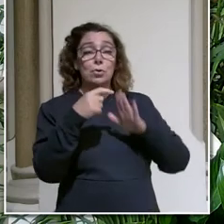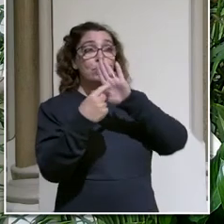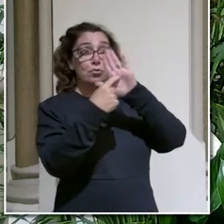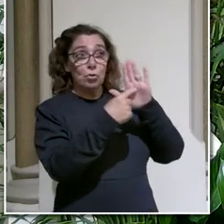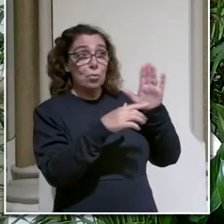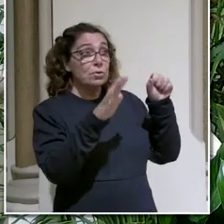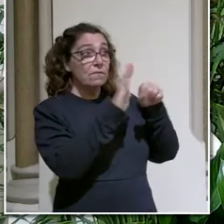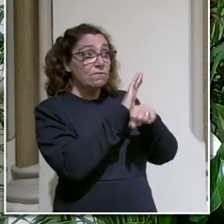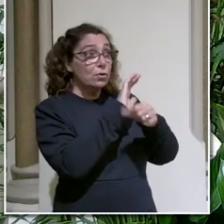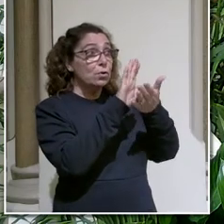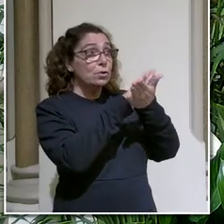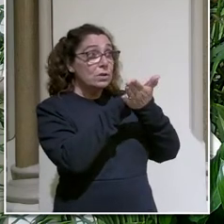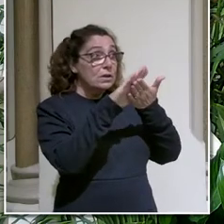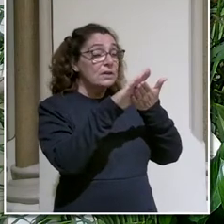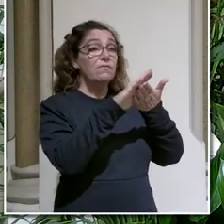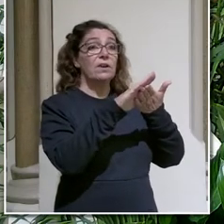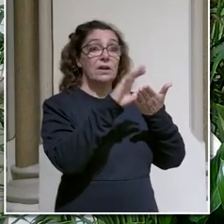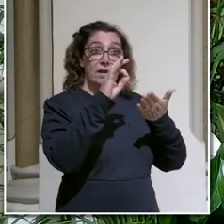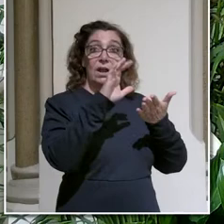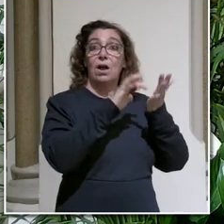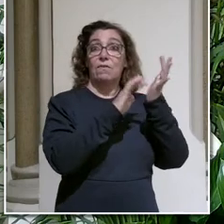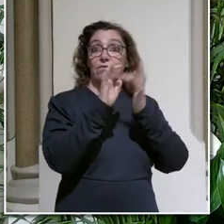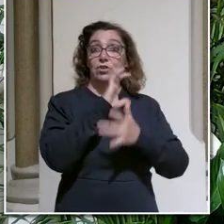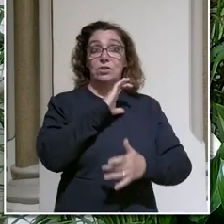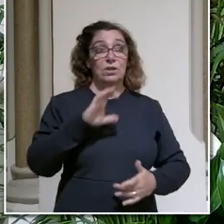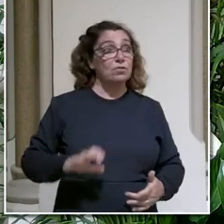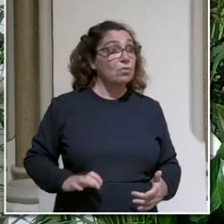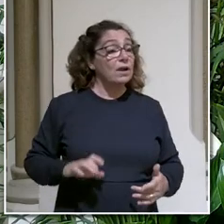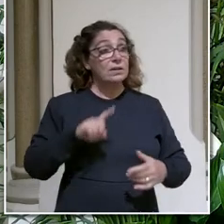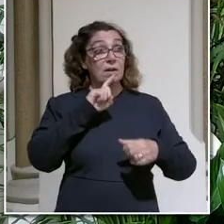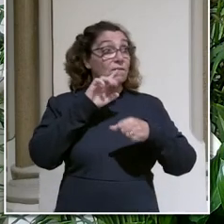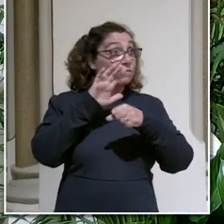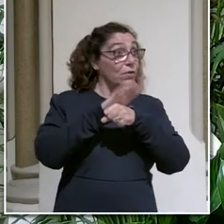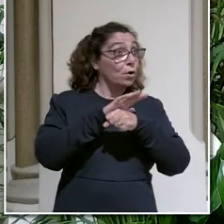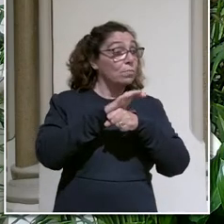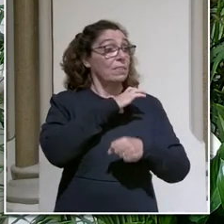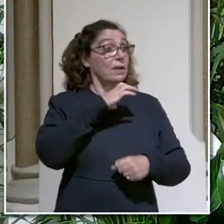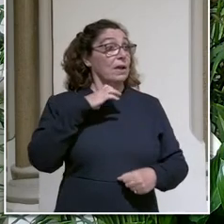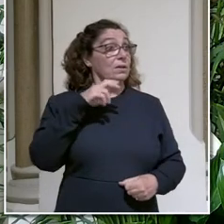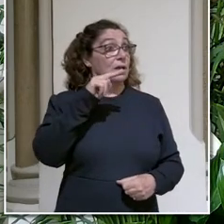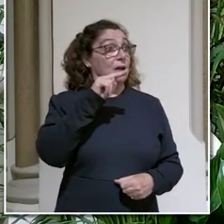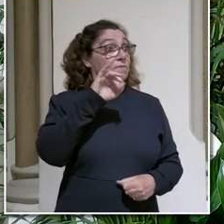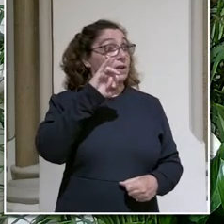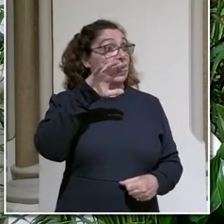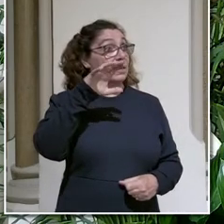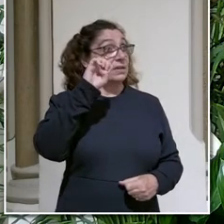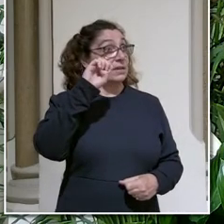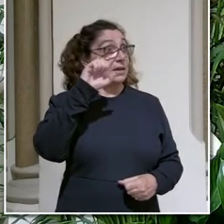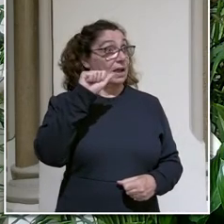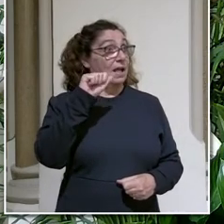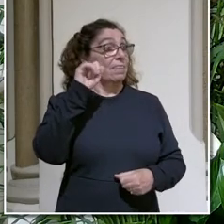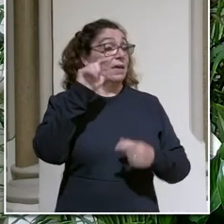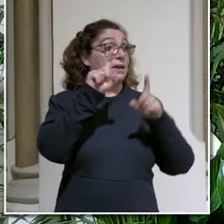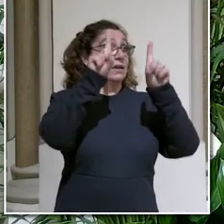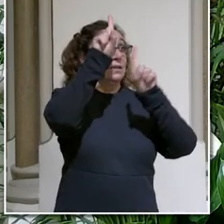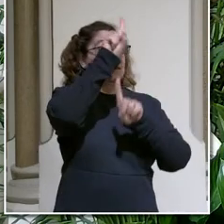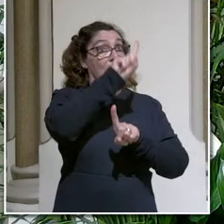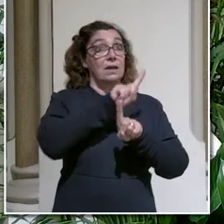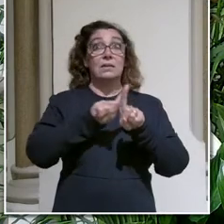of Jesus Christ, affirmed in the Council of Nicaea, that he is consubstantial with the